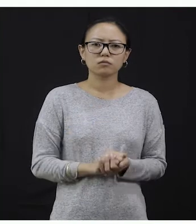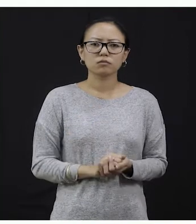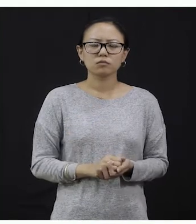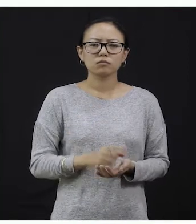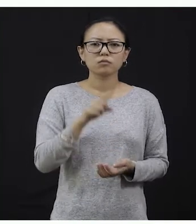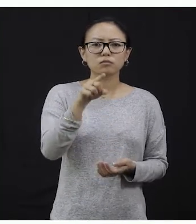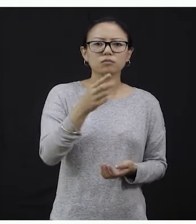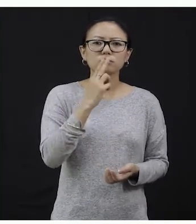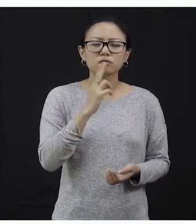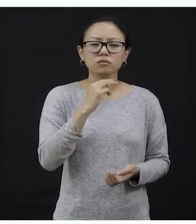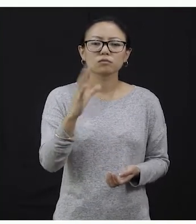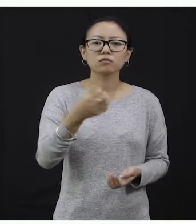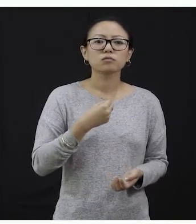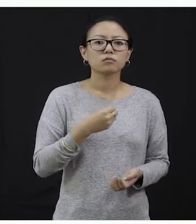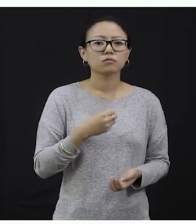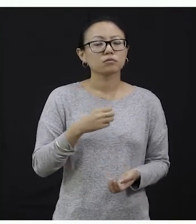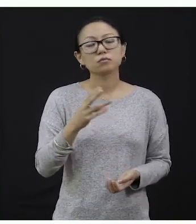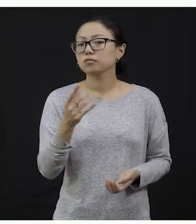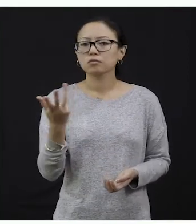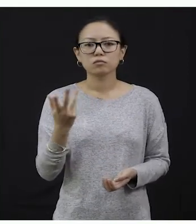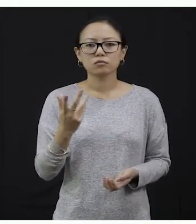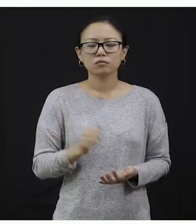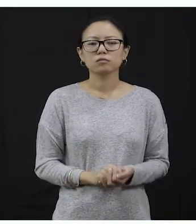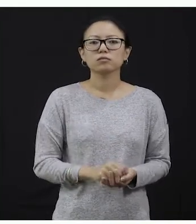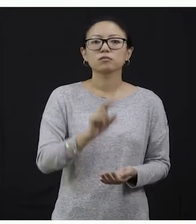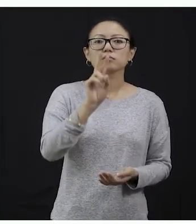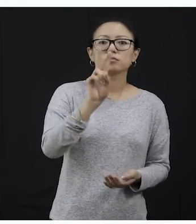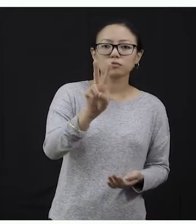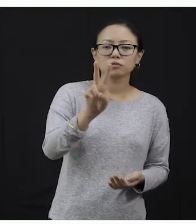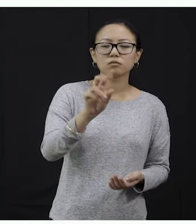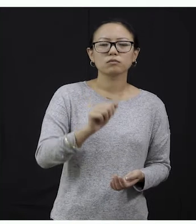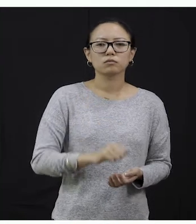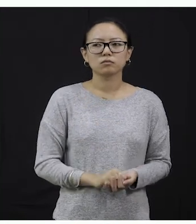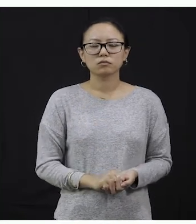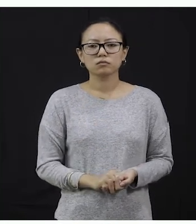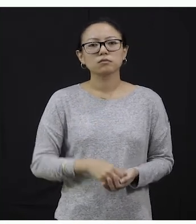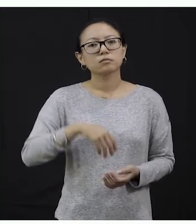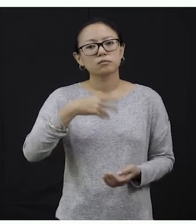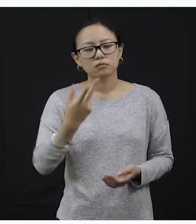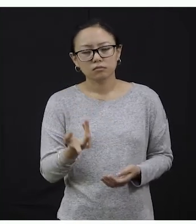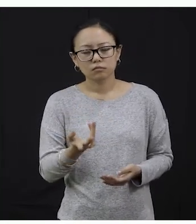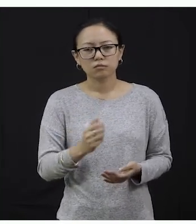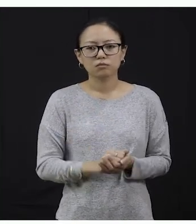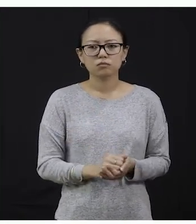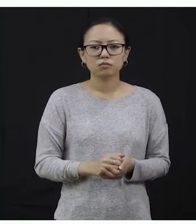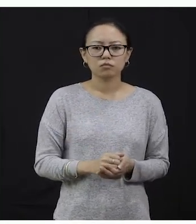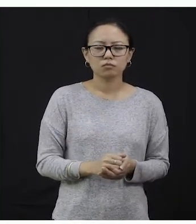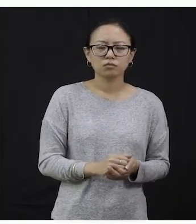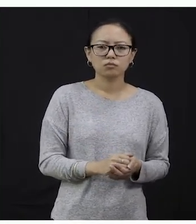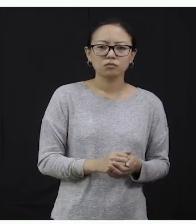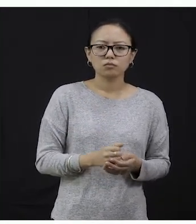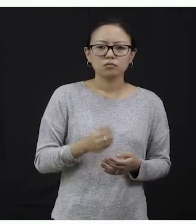you get? You will get 2 munch. Why? Because the number increases, and as the number increases,